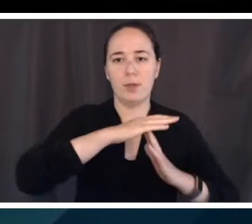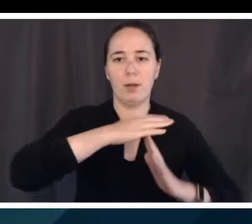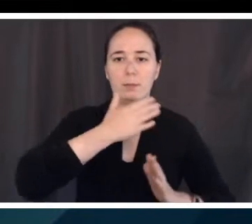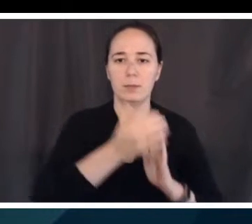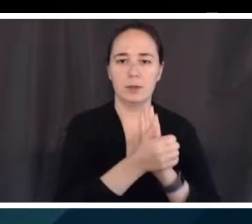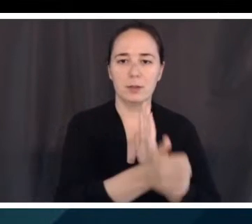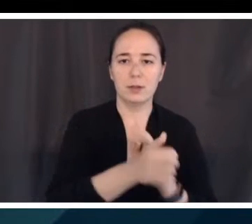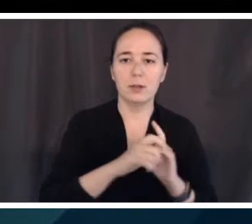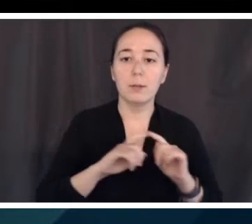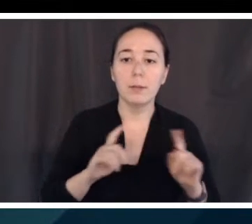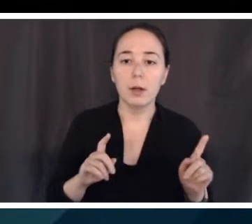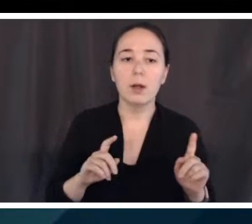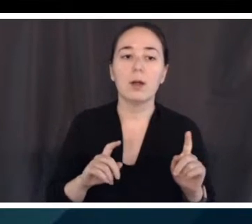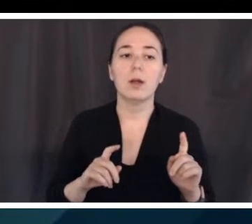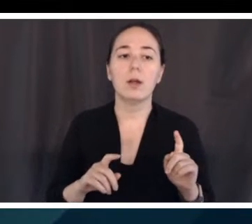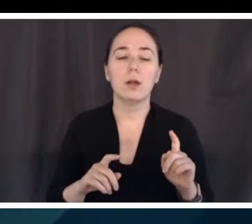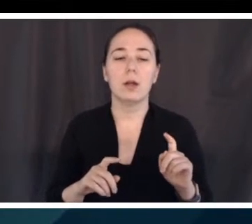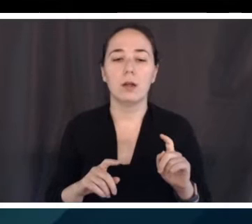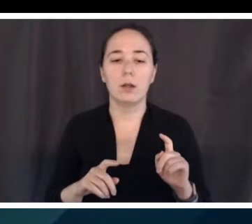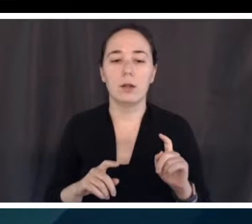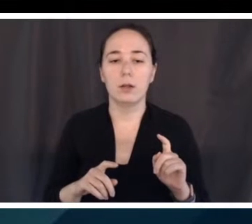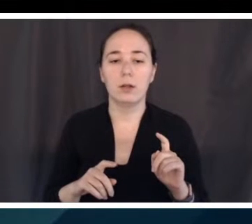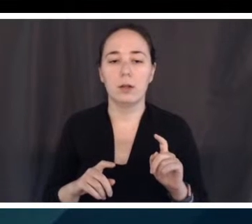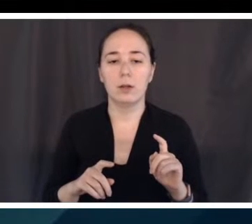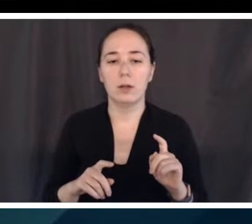it's not foreign to me.